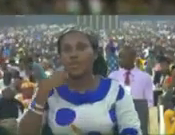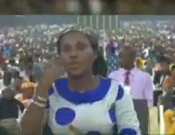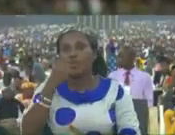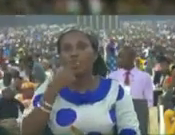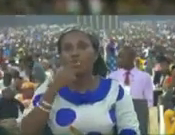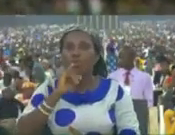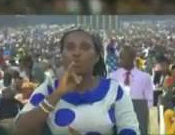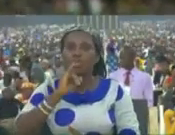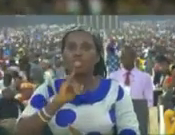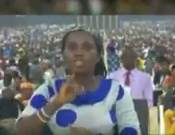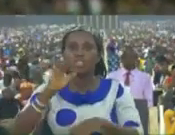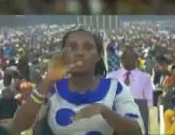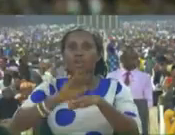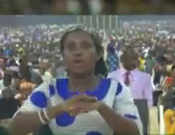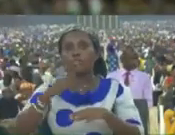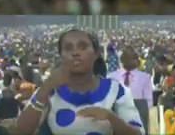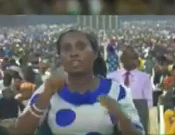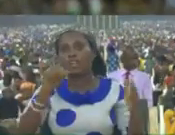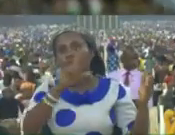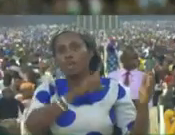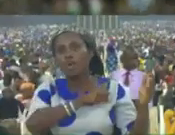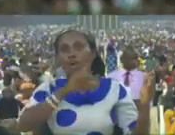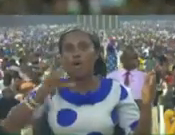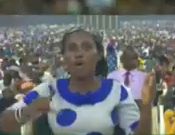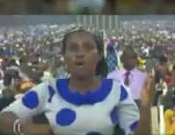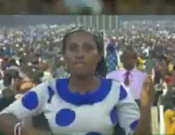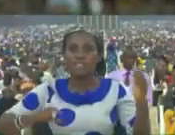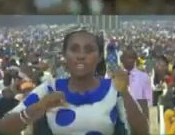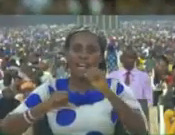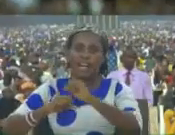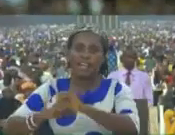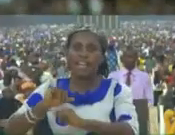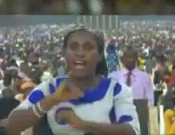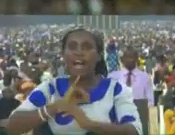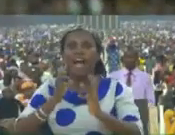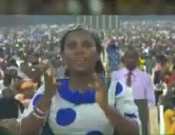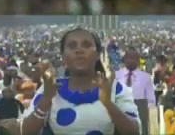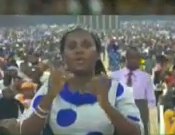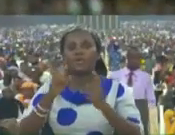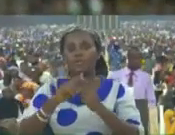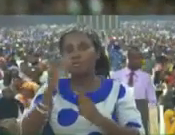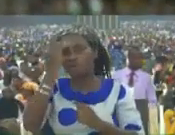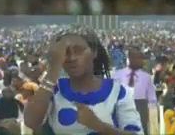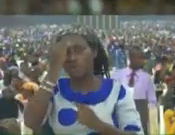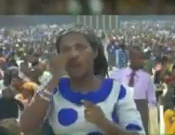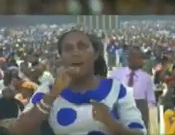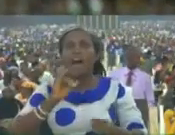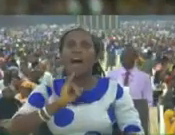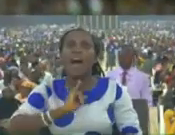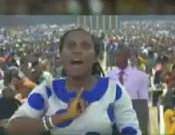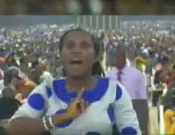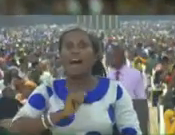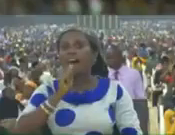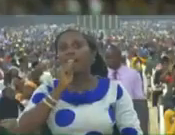who is on the Lord's side. I want to know